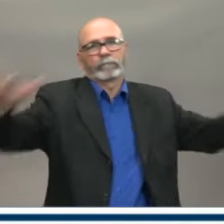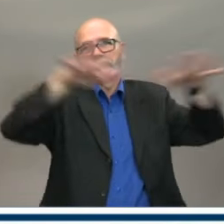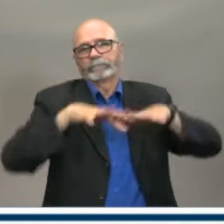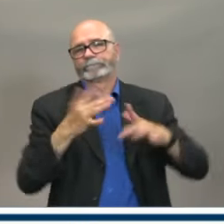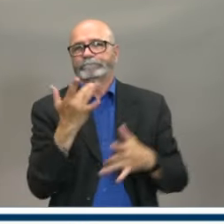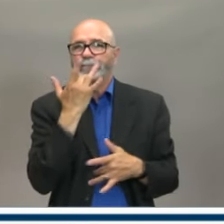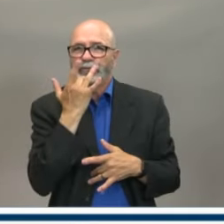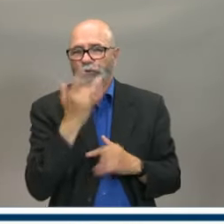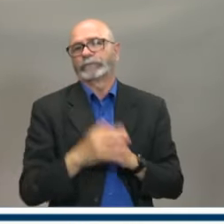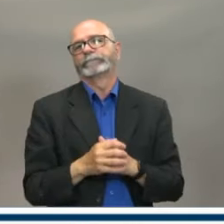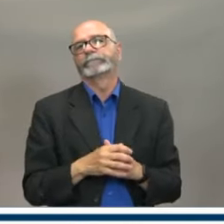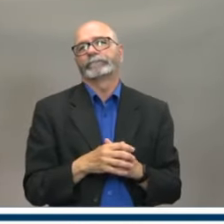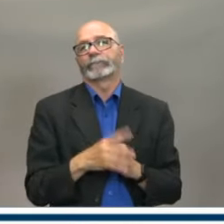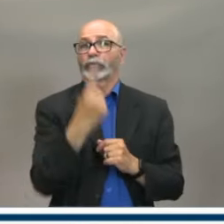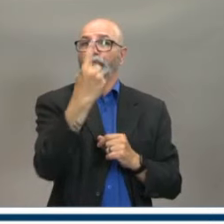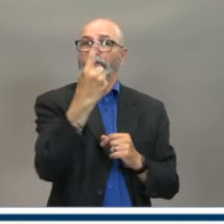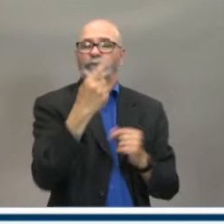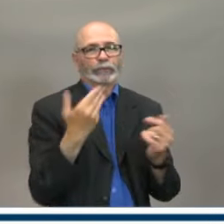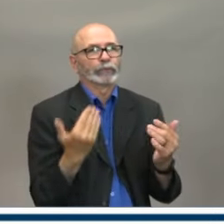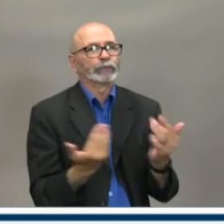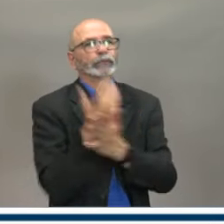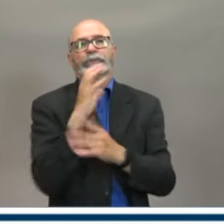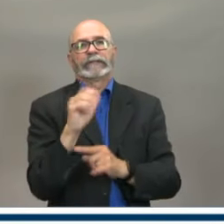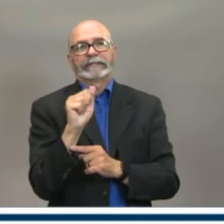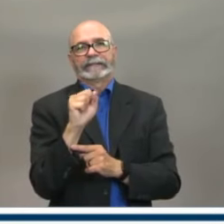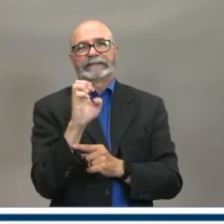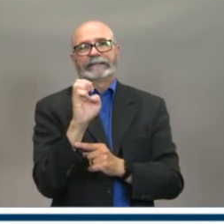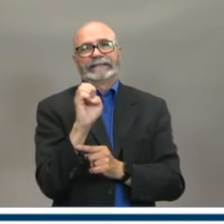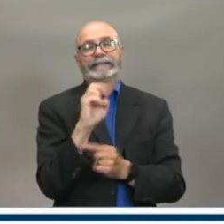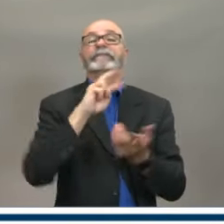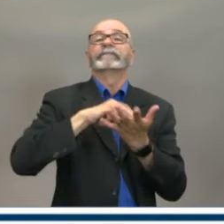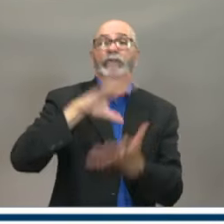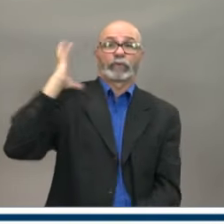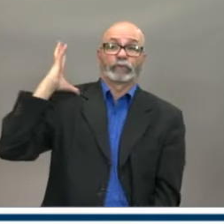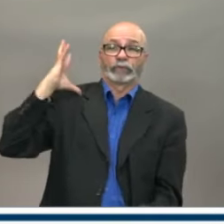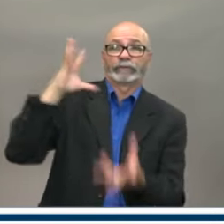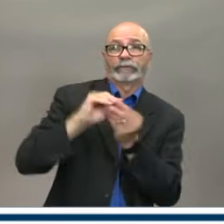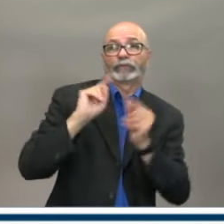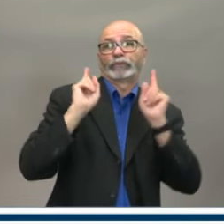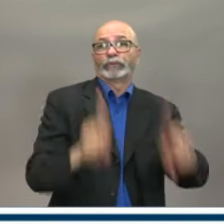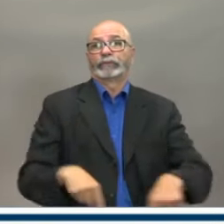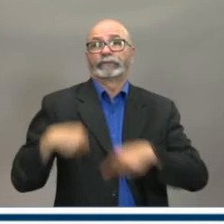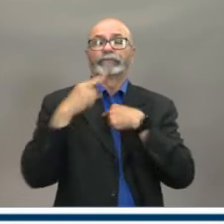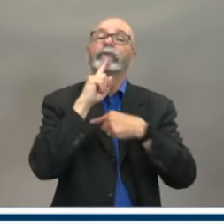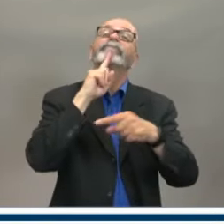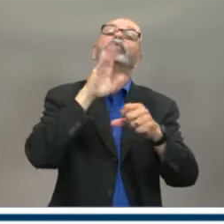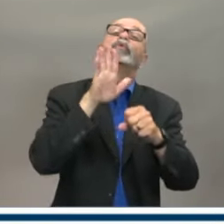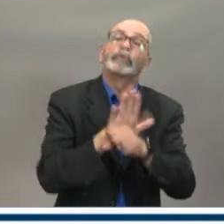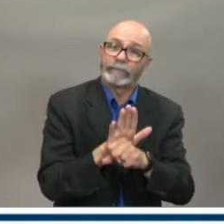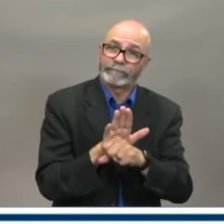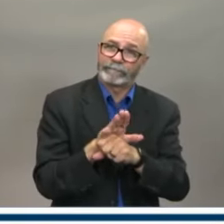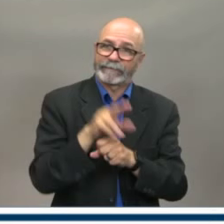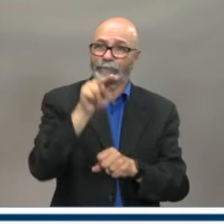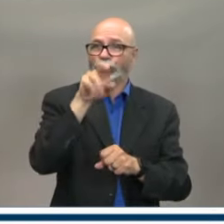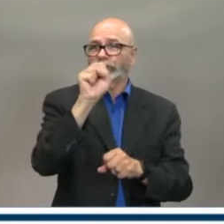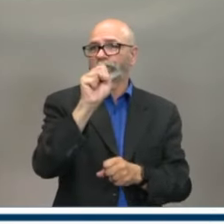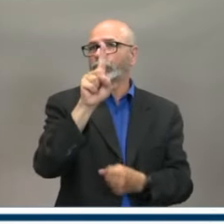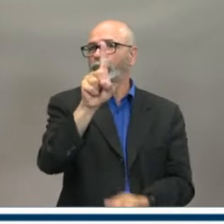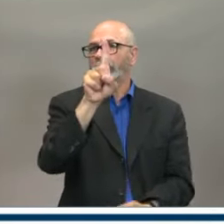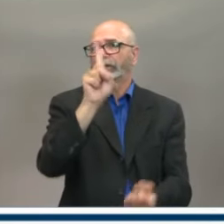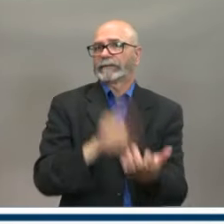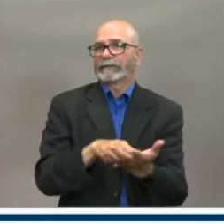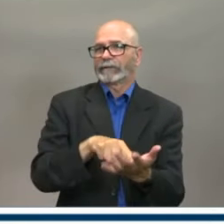of COVID-19, which brings the total number of cases, confirmed cases in Nova Scotia to